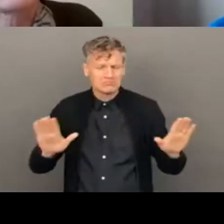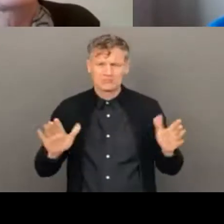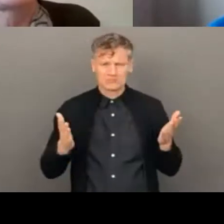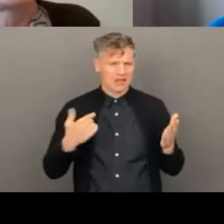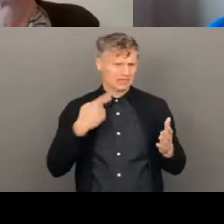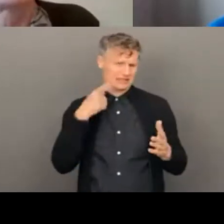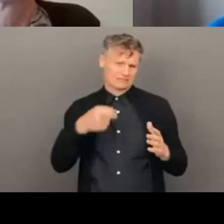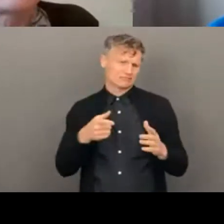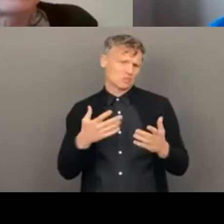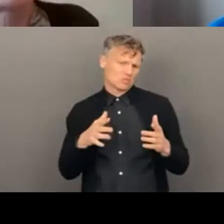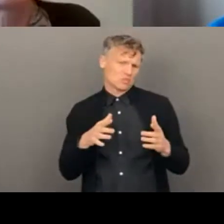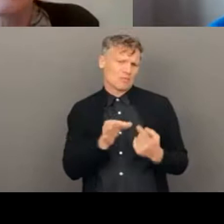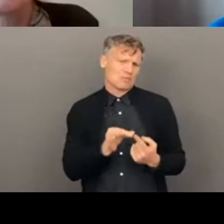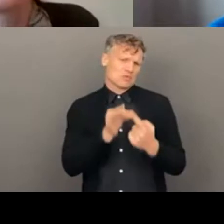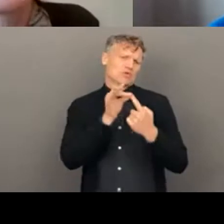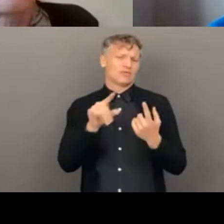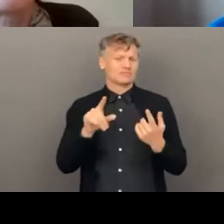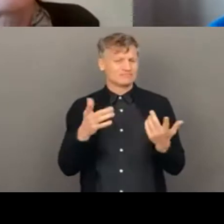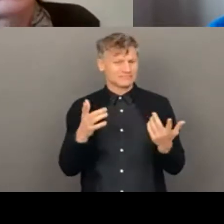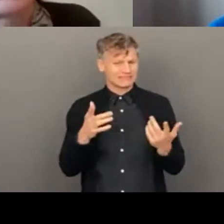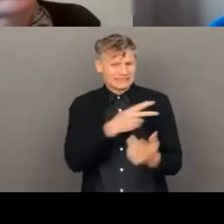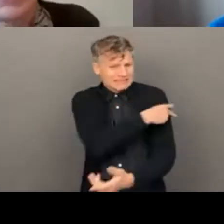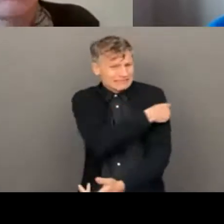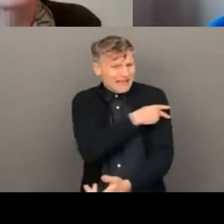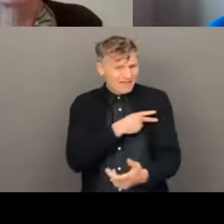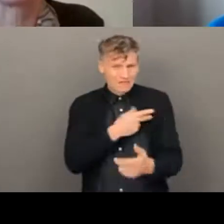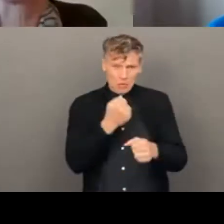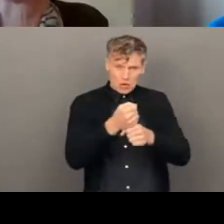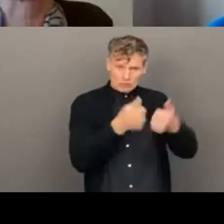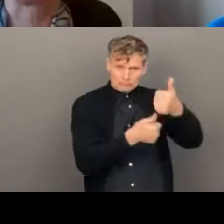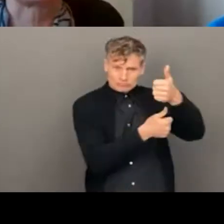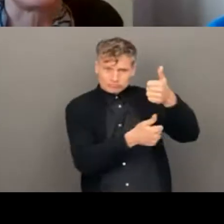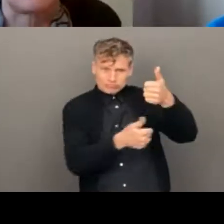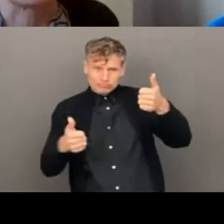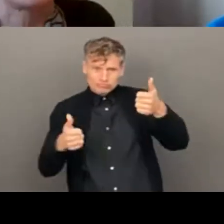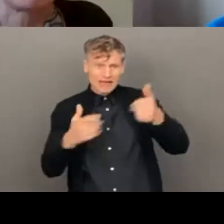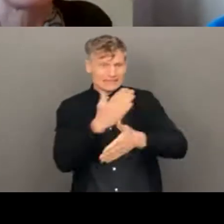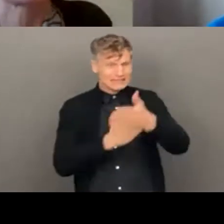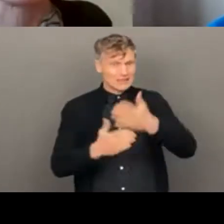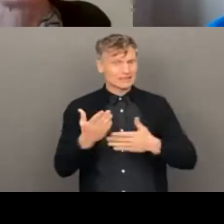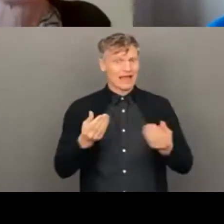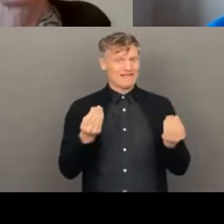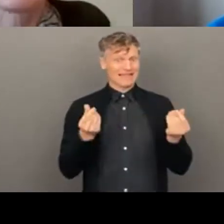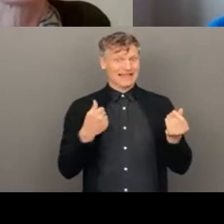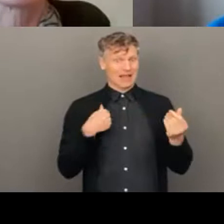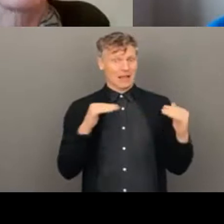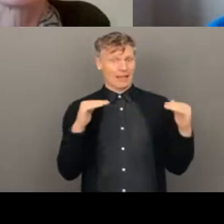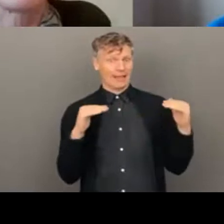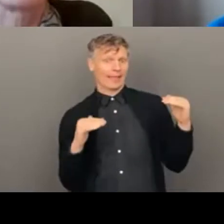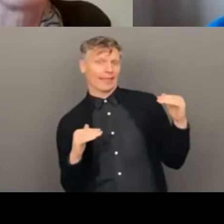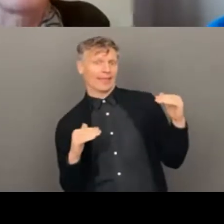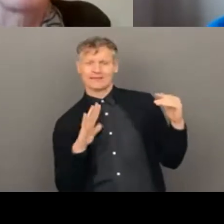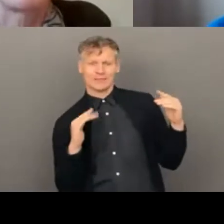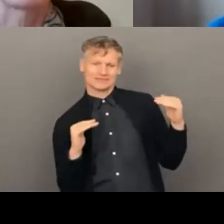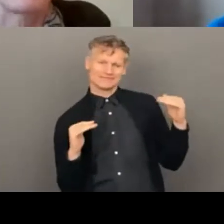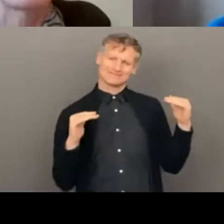disabilities enjoys equal treatment, equal possibilities and benefits. That's